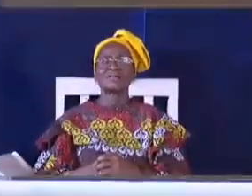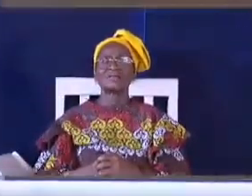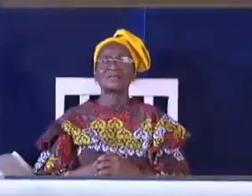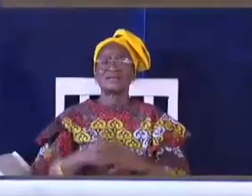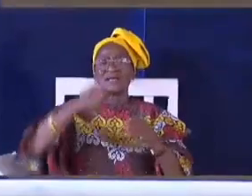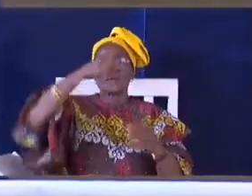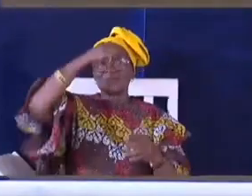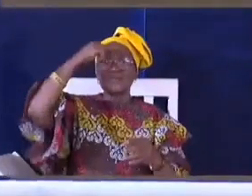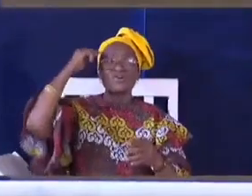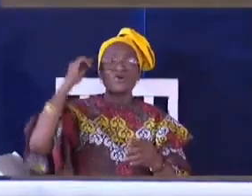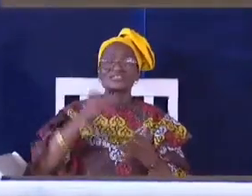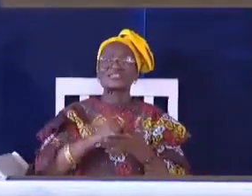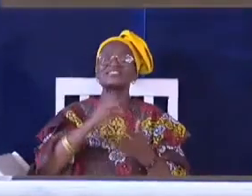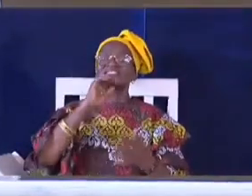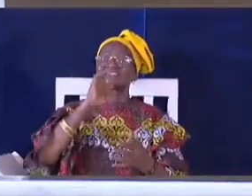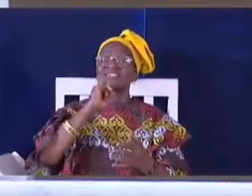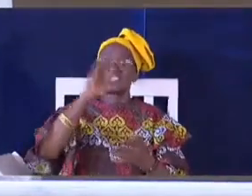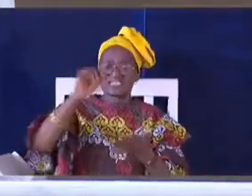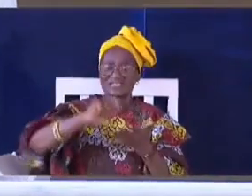Because it is written.